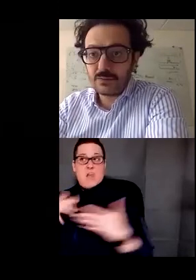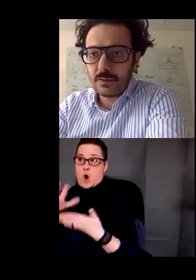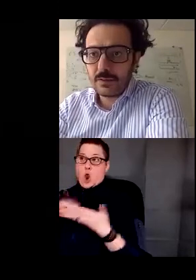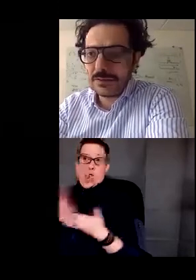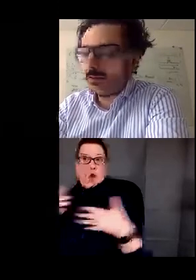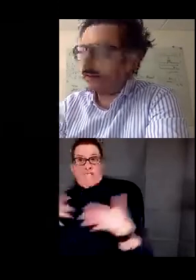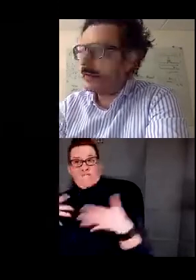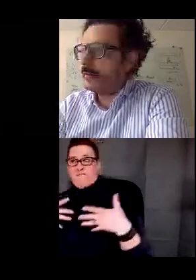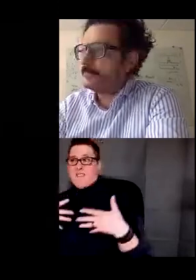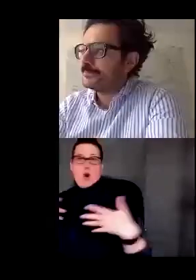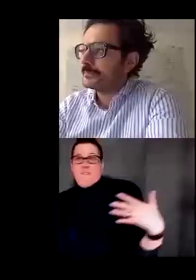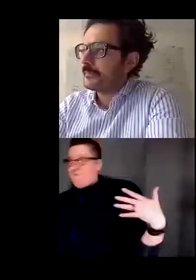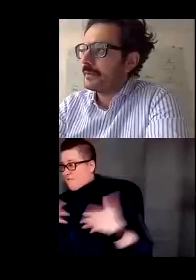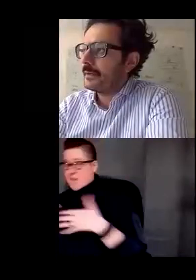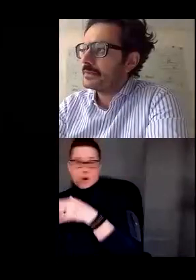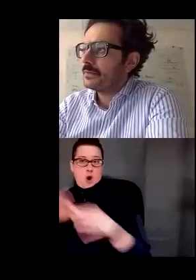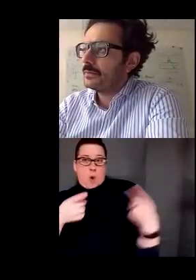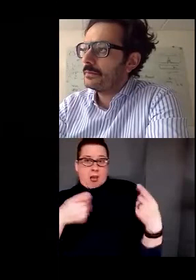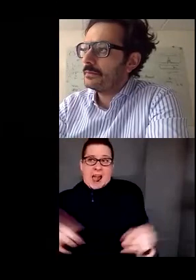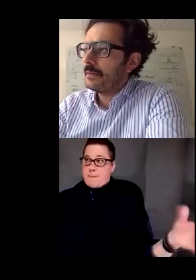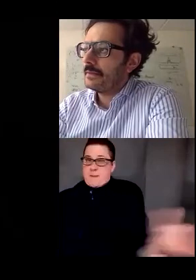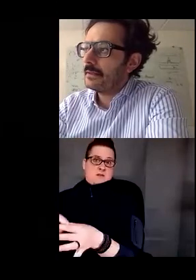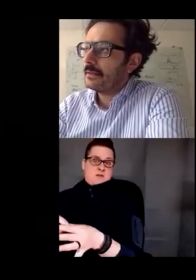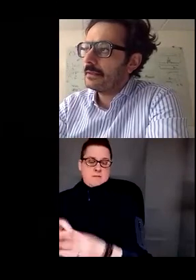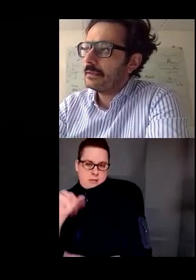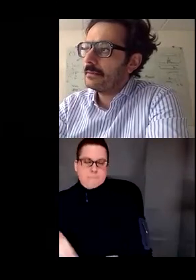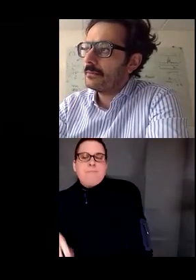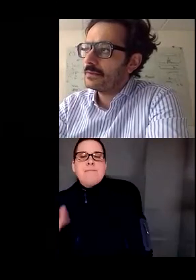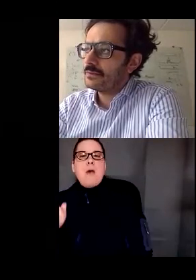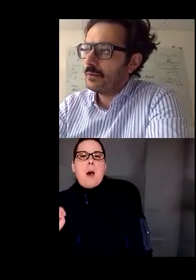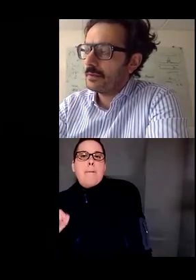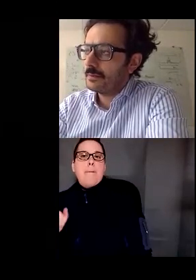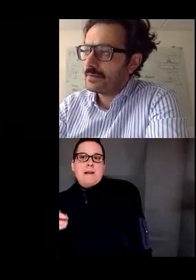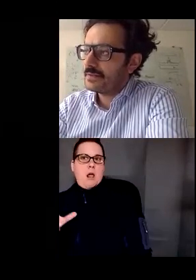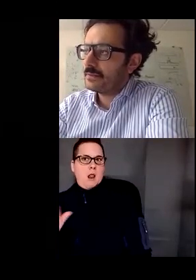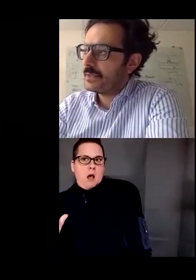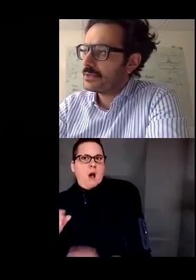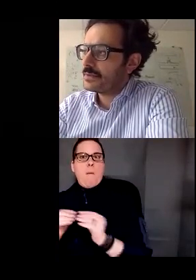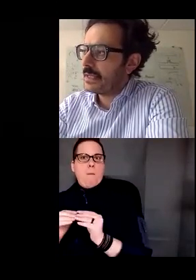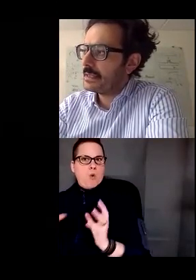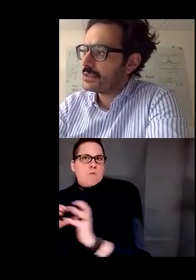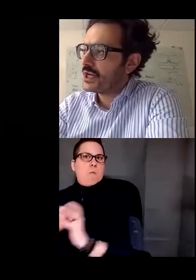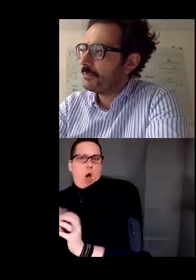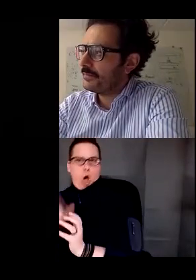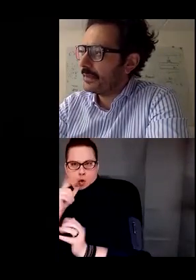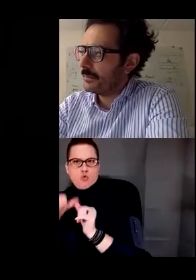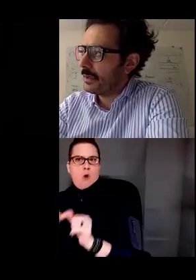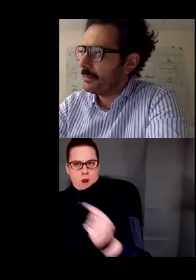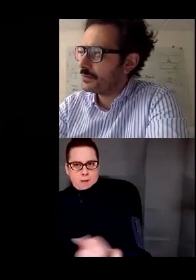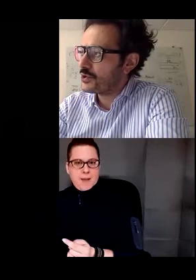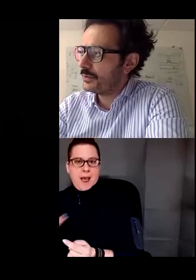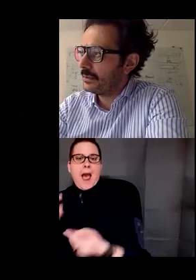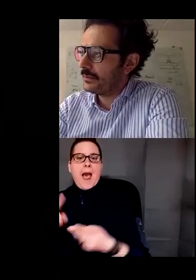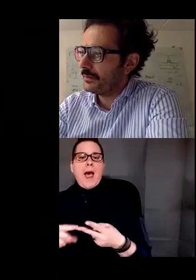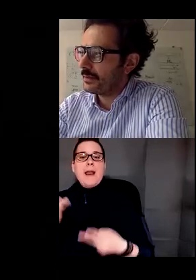with outcome. And so the amygdala really was smaller in the persistent patients, and the shape of the